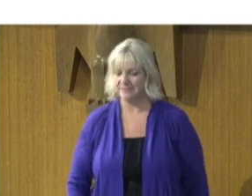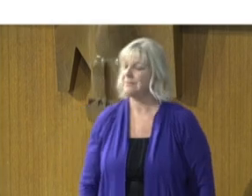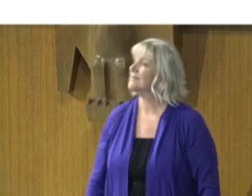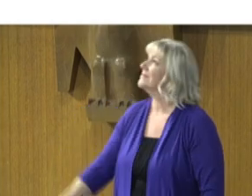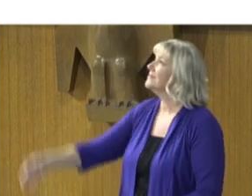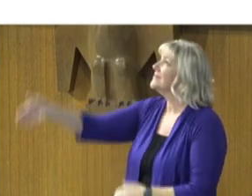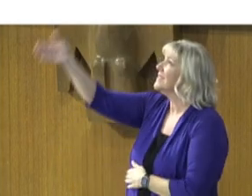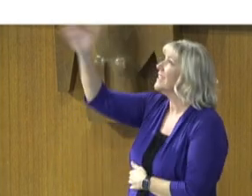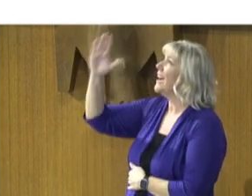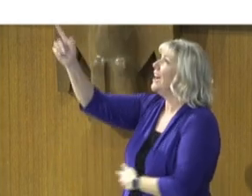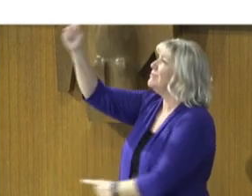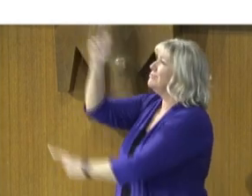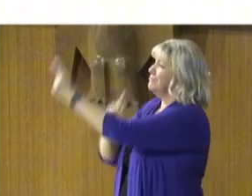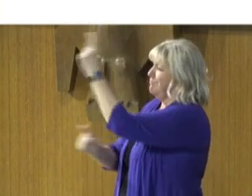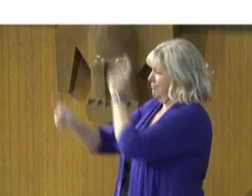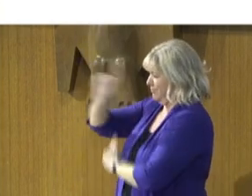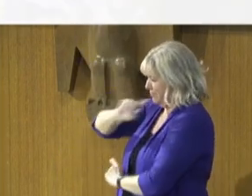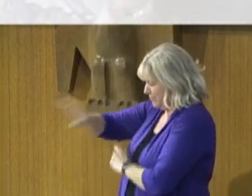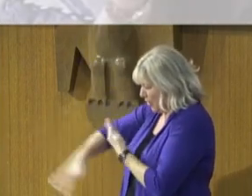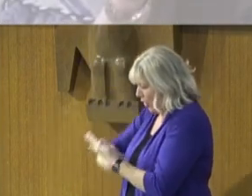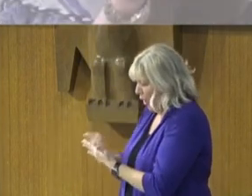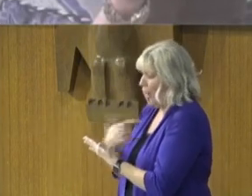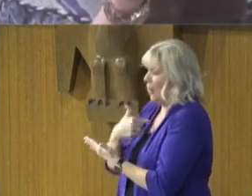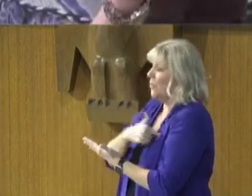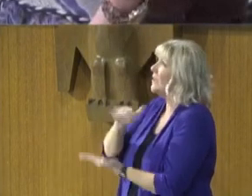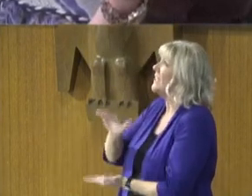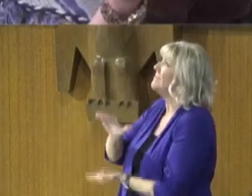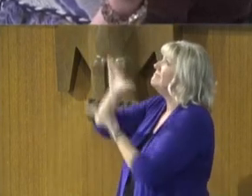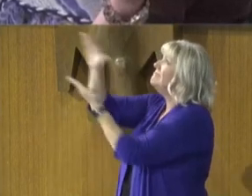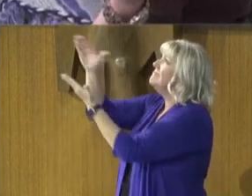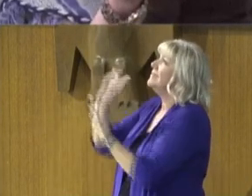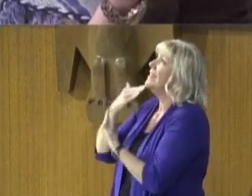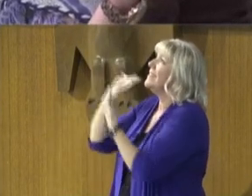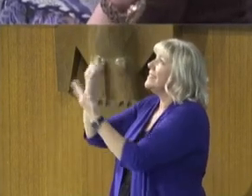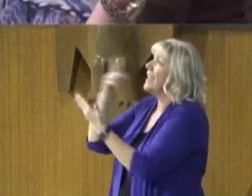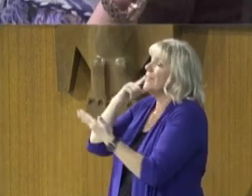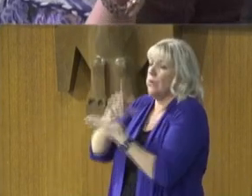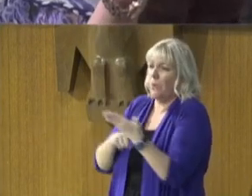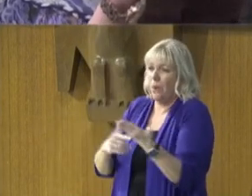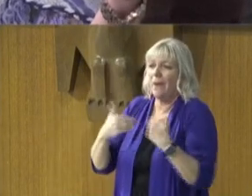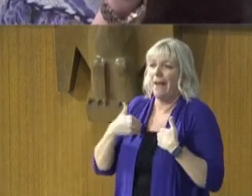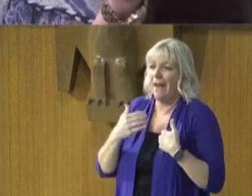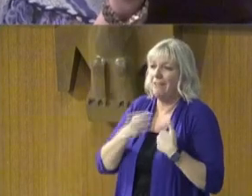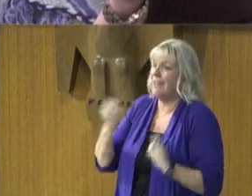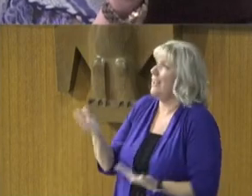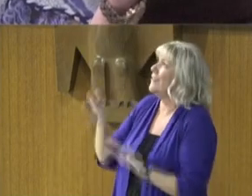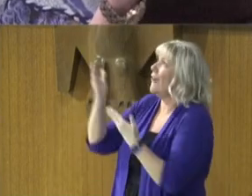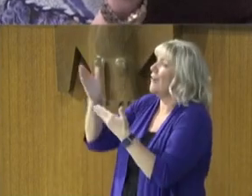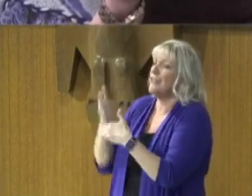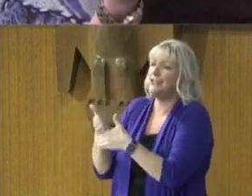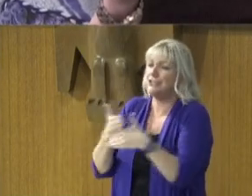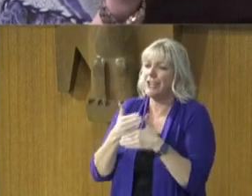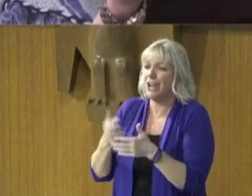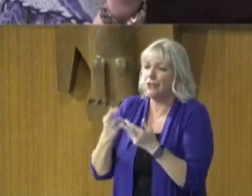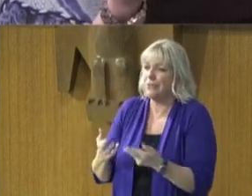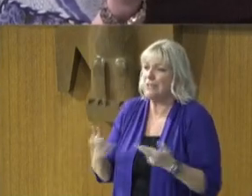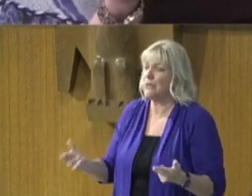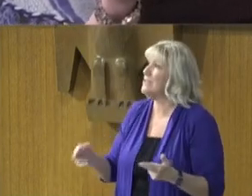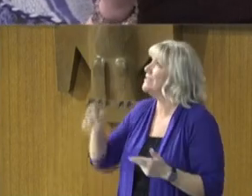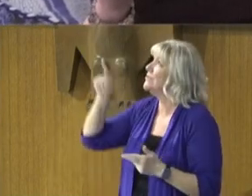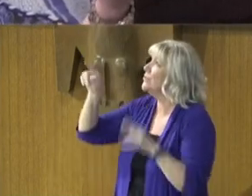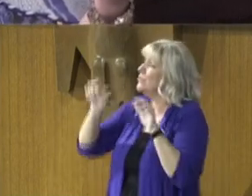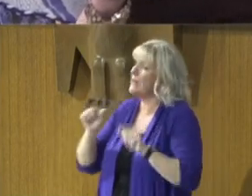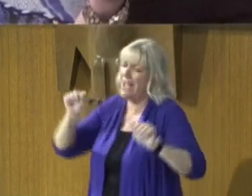God, from whom all gifts come, we give thanks for what we have, and we offer our shared resources this morning so that the river of blessings